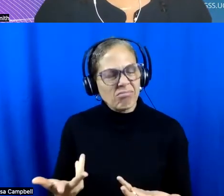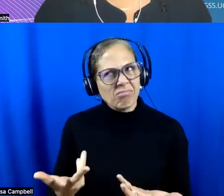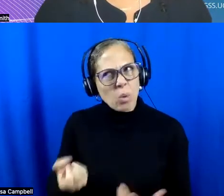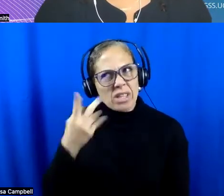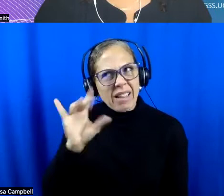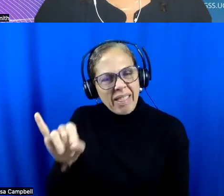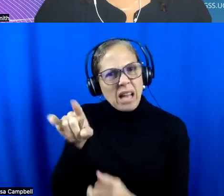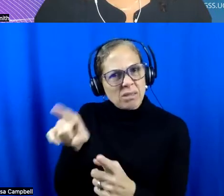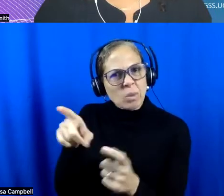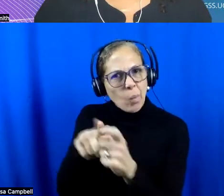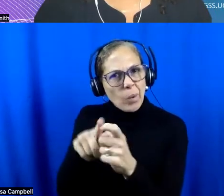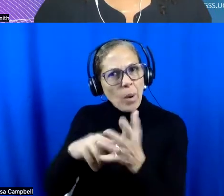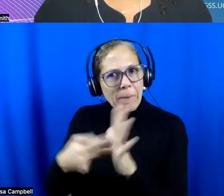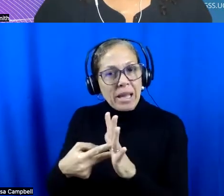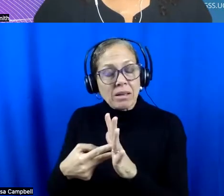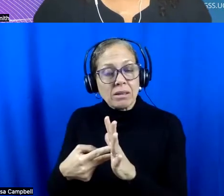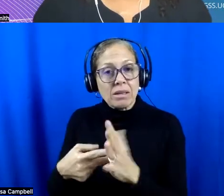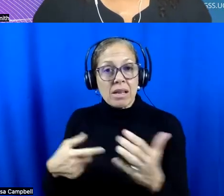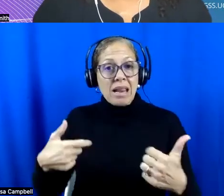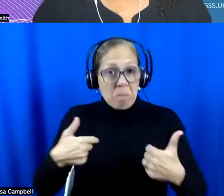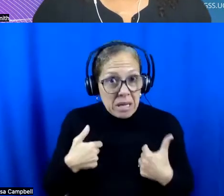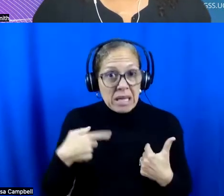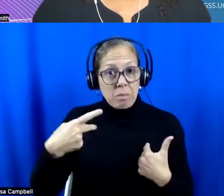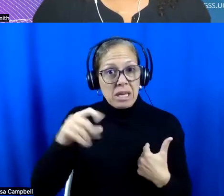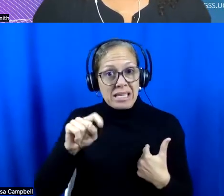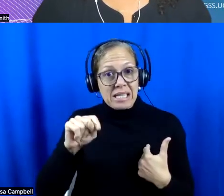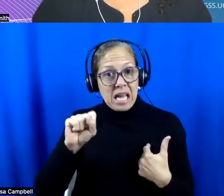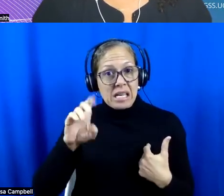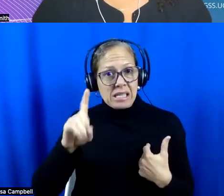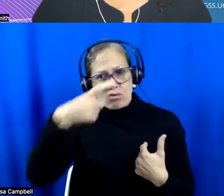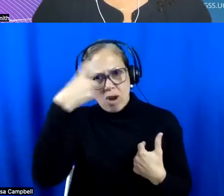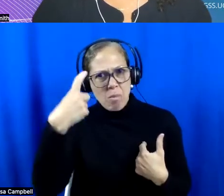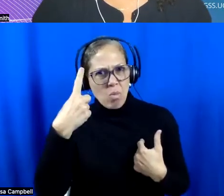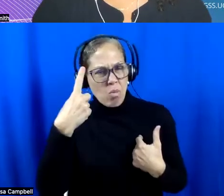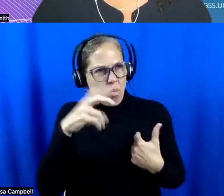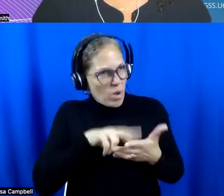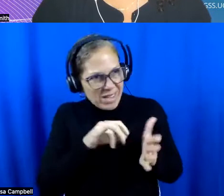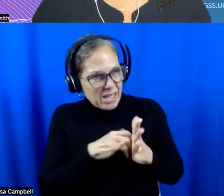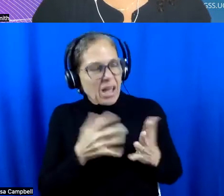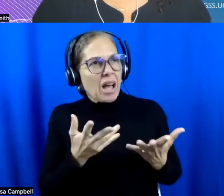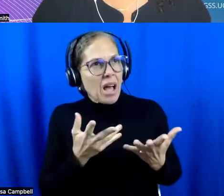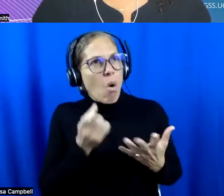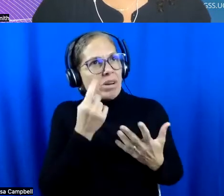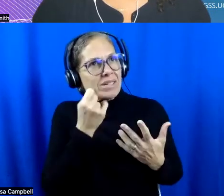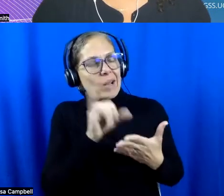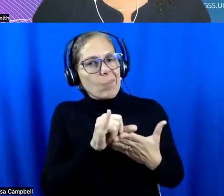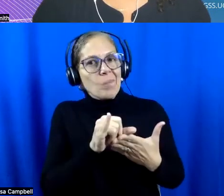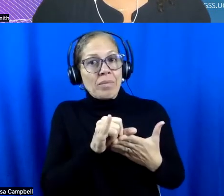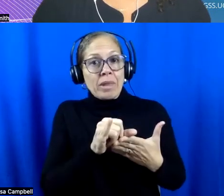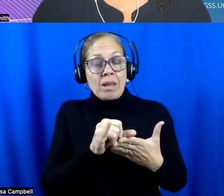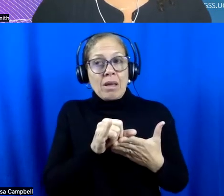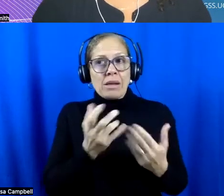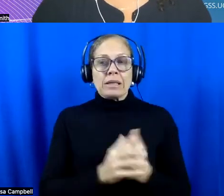trauma that I and PTSD that I was experiencing was about. And so to that person who, you know, was